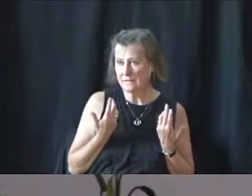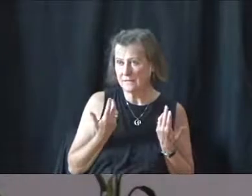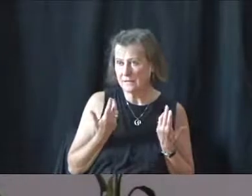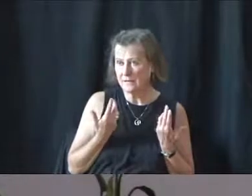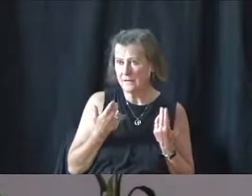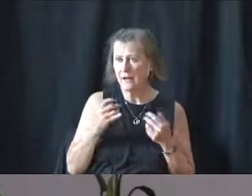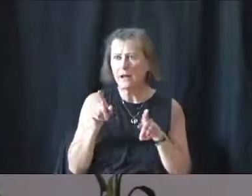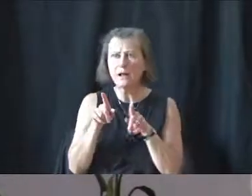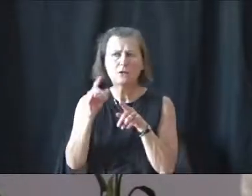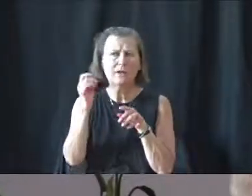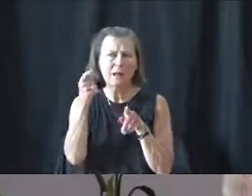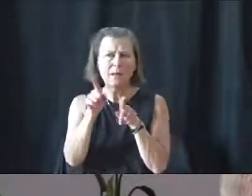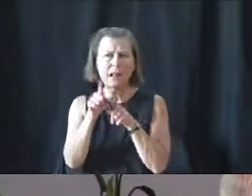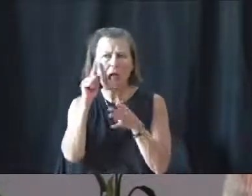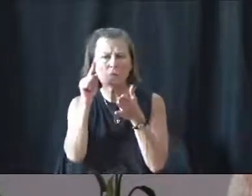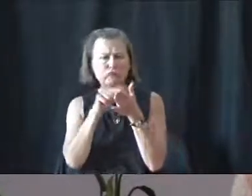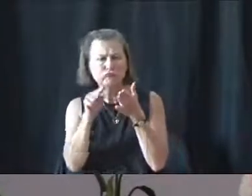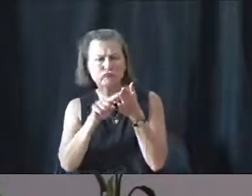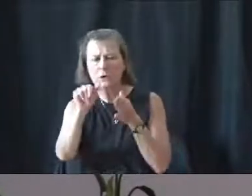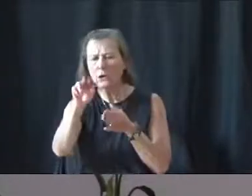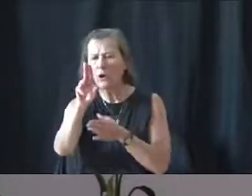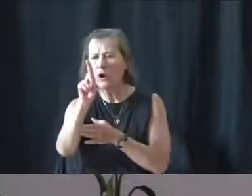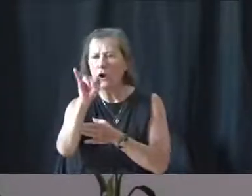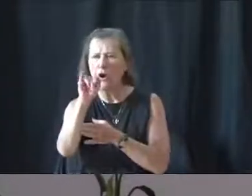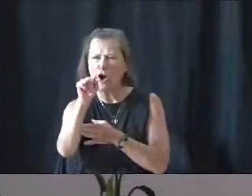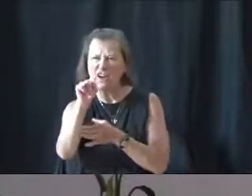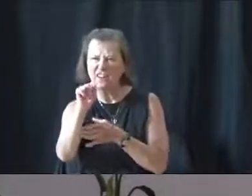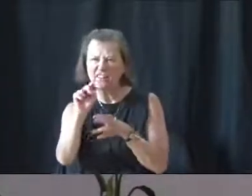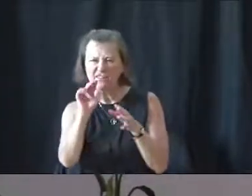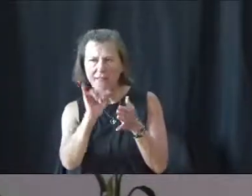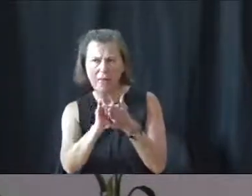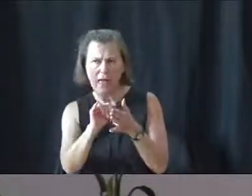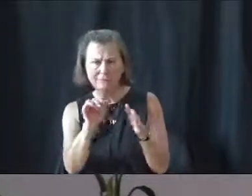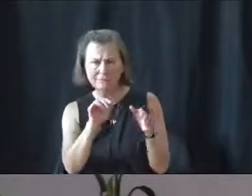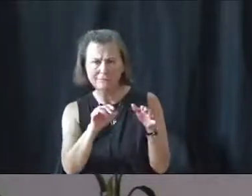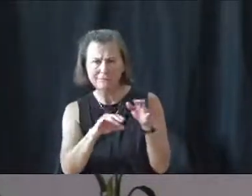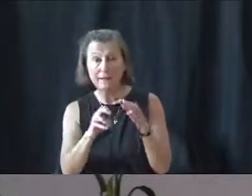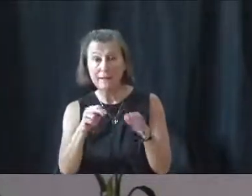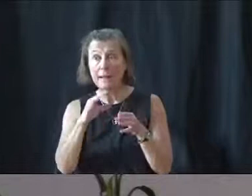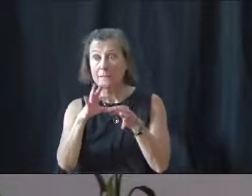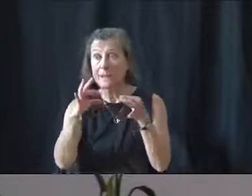basis. And then they mention your name.